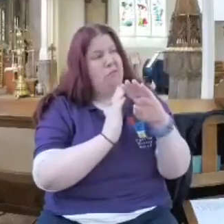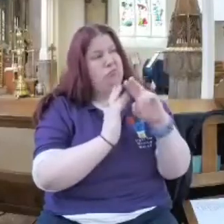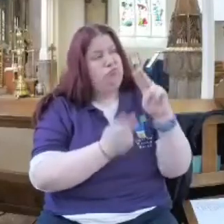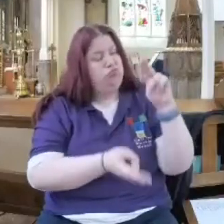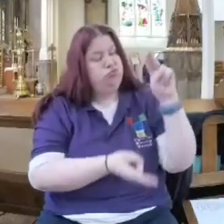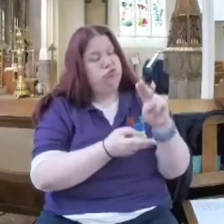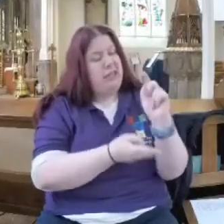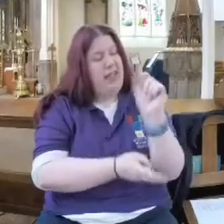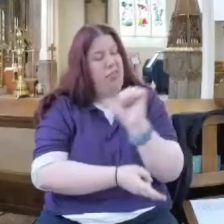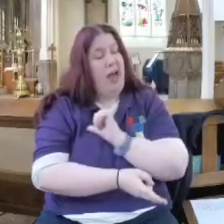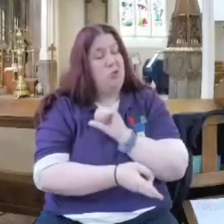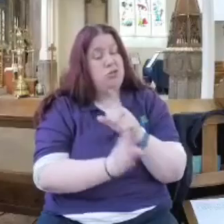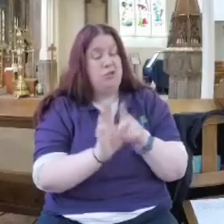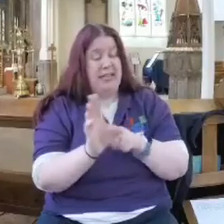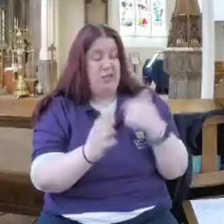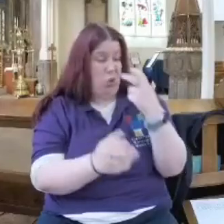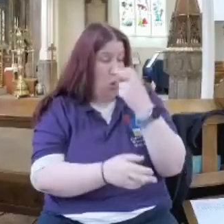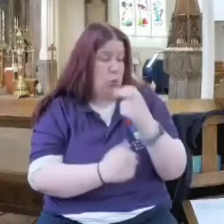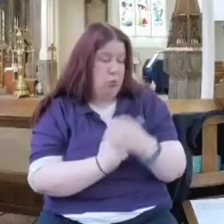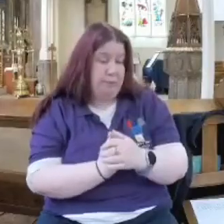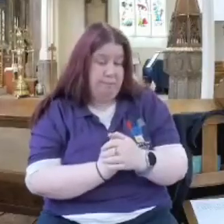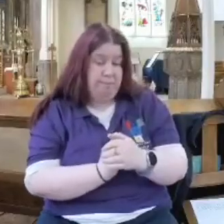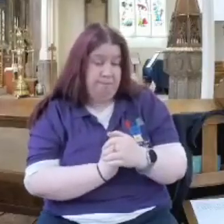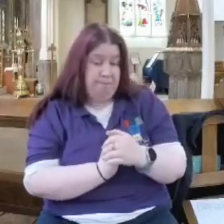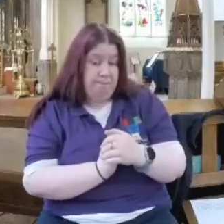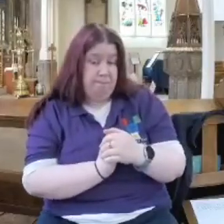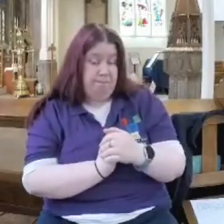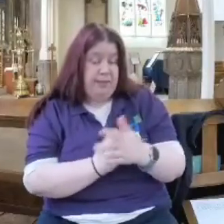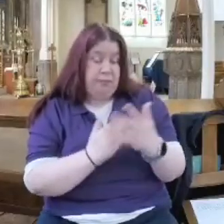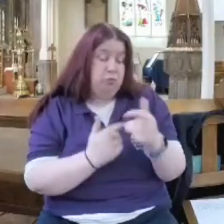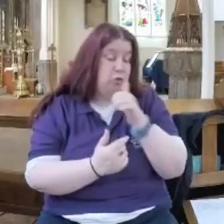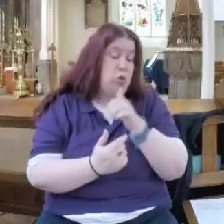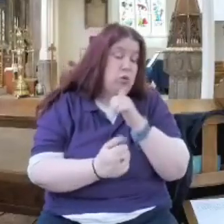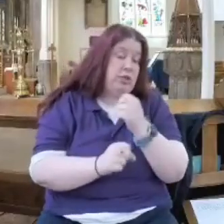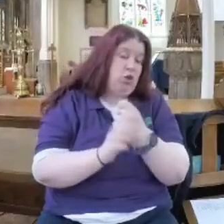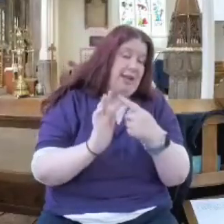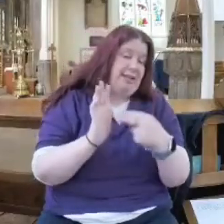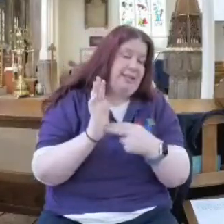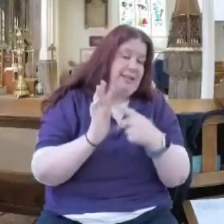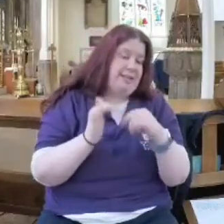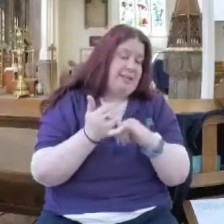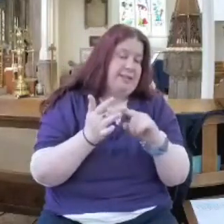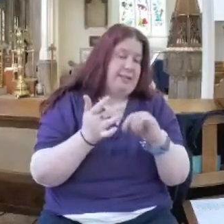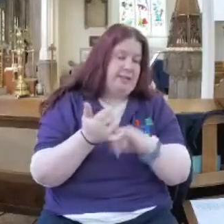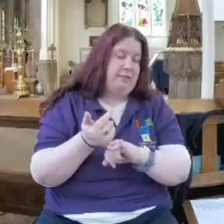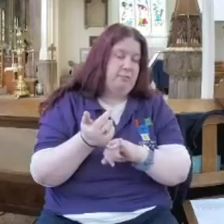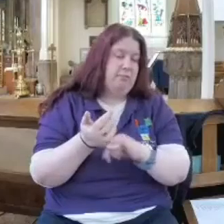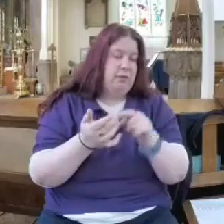A different way of using the first chapter of Genesis to inform Christian faith is called intelligent